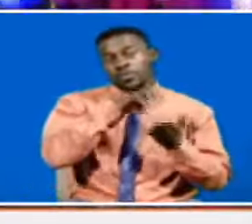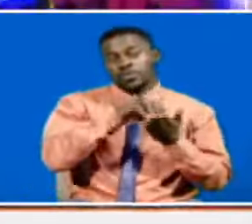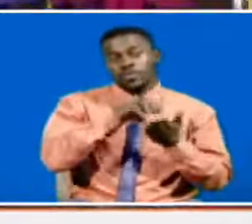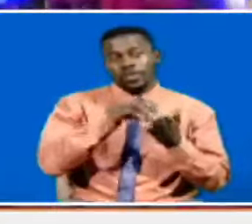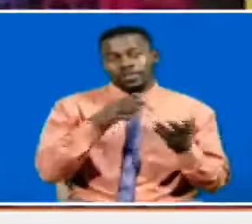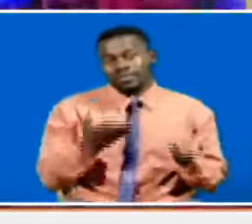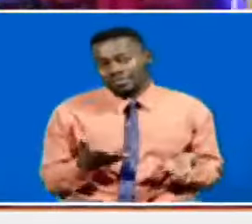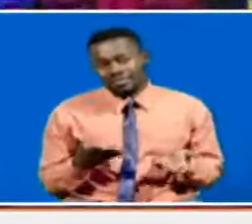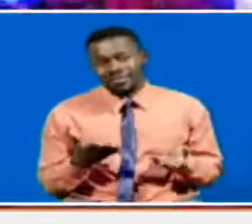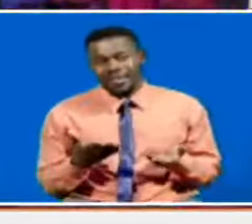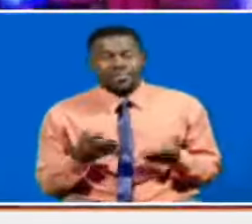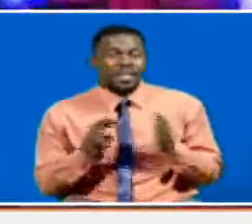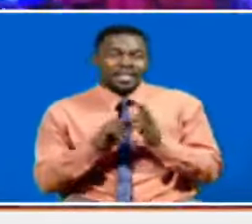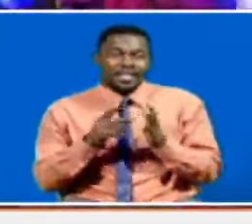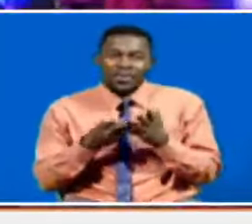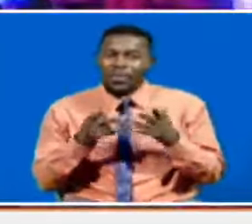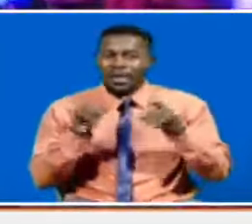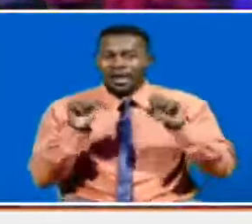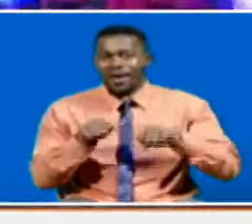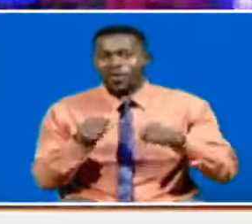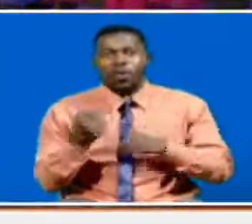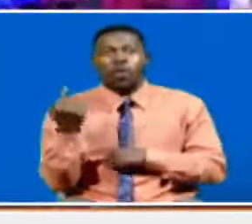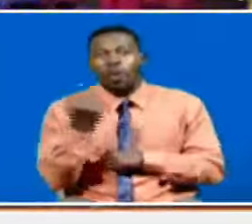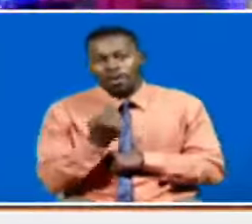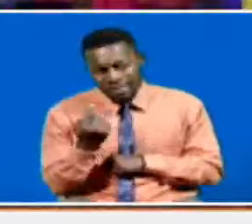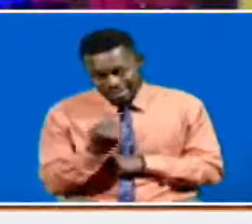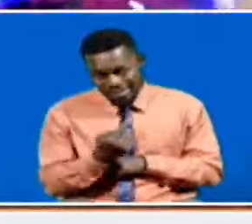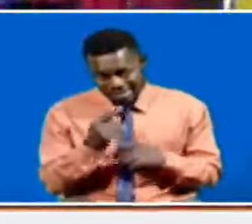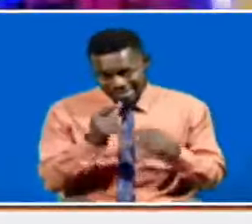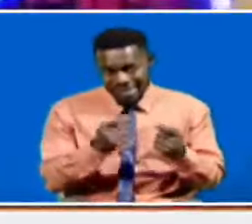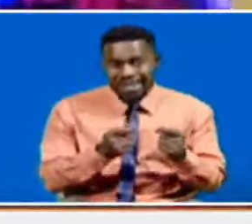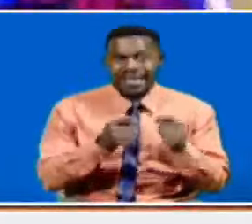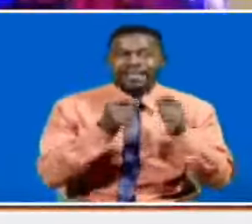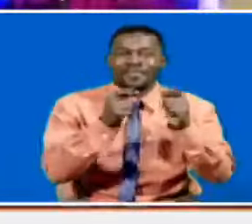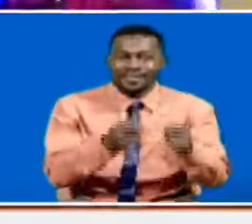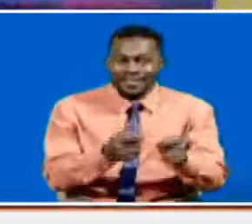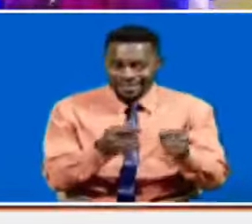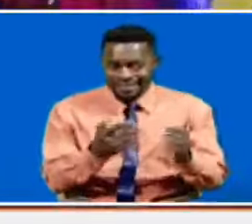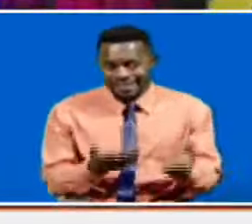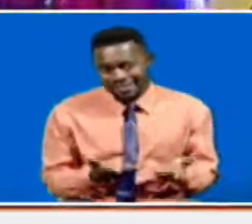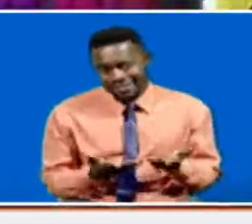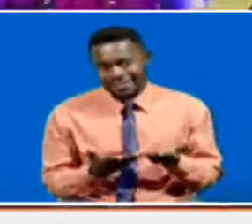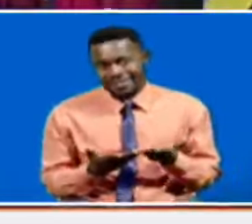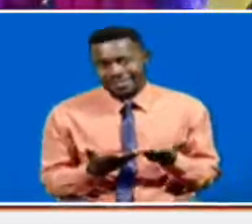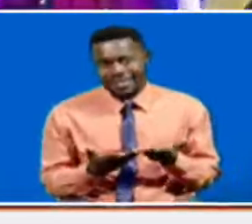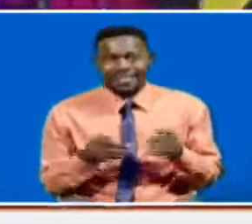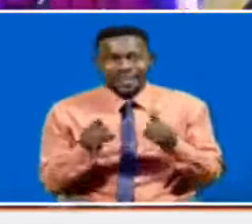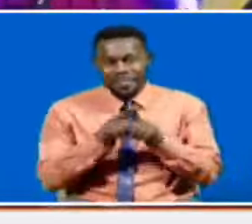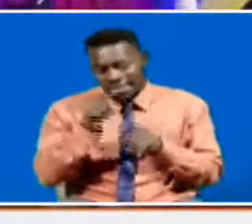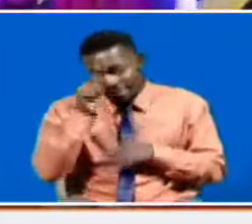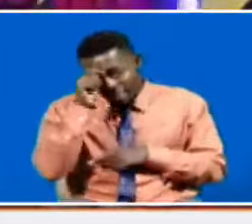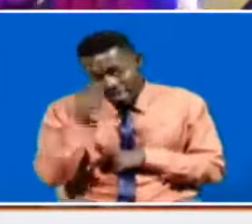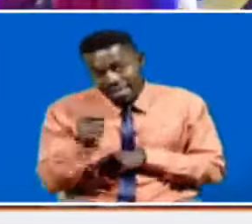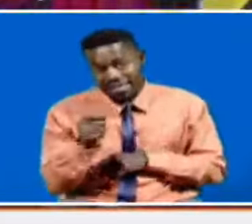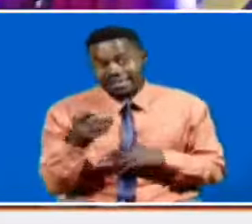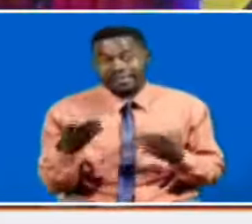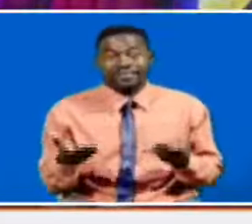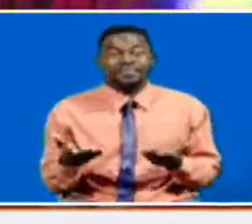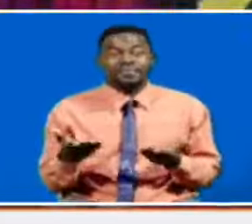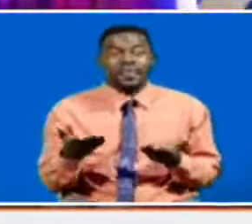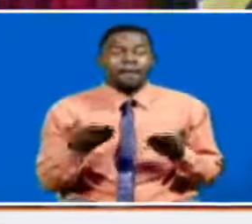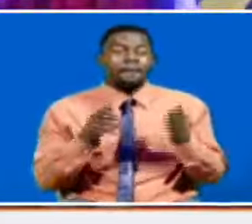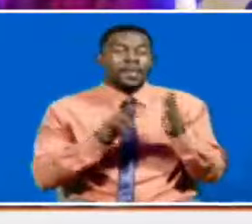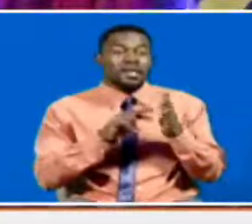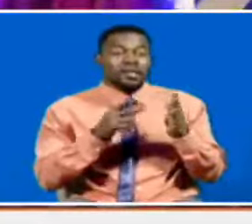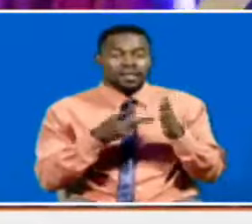least we can do as a country is to honor them, is to reward them, to pay homage to them. And Soya